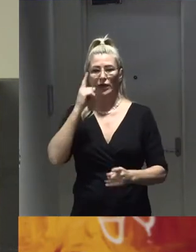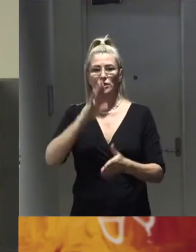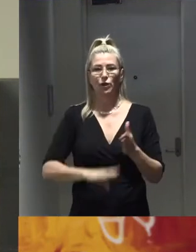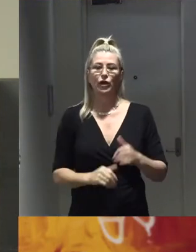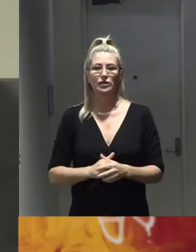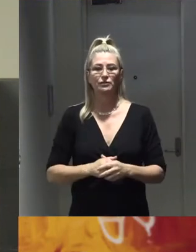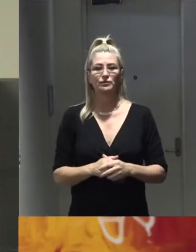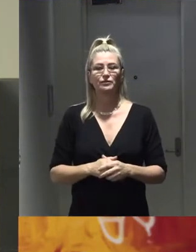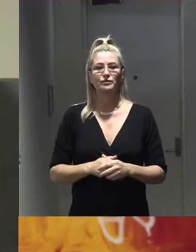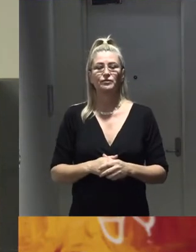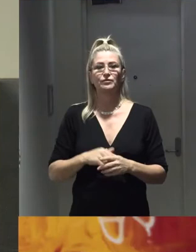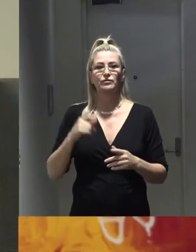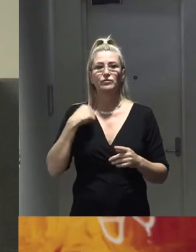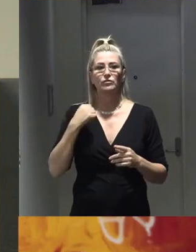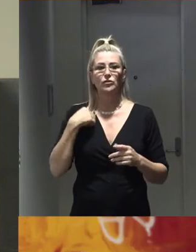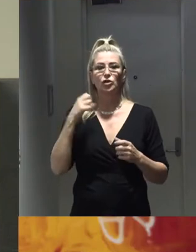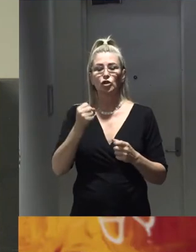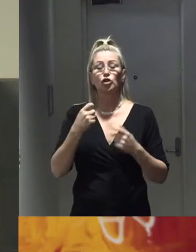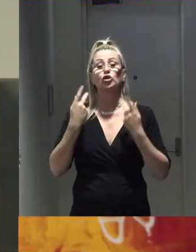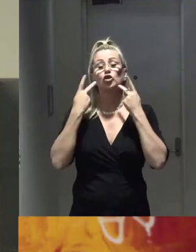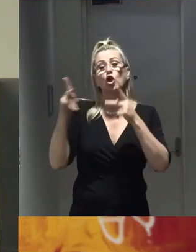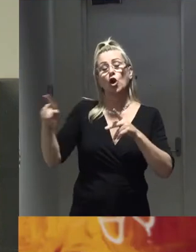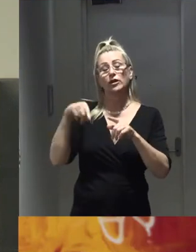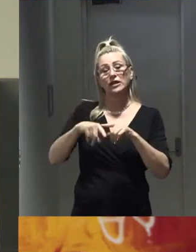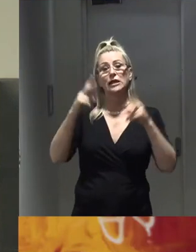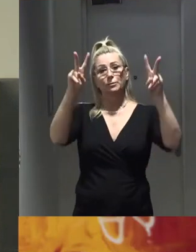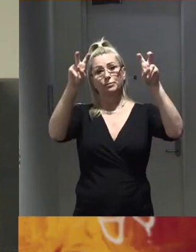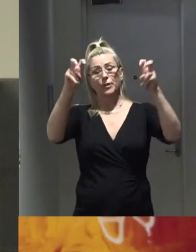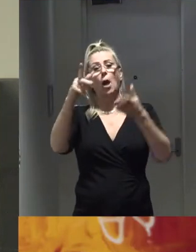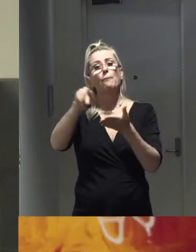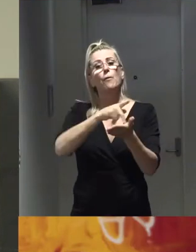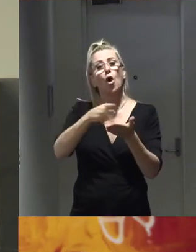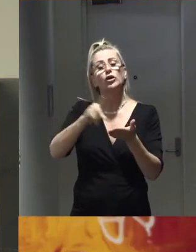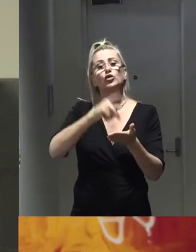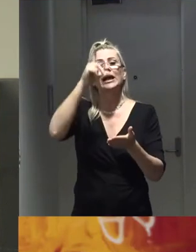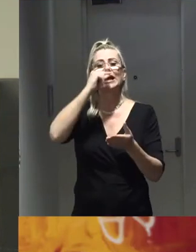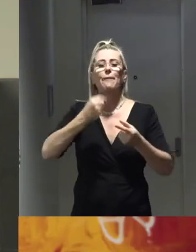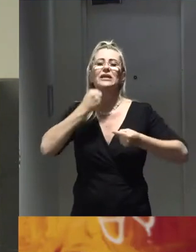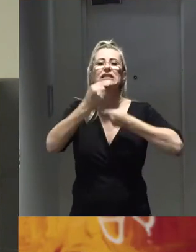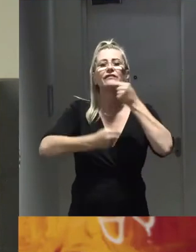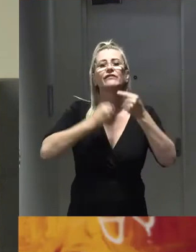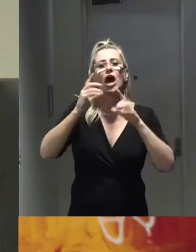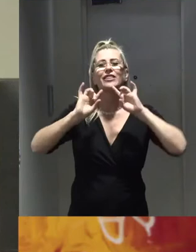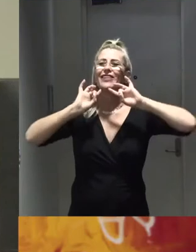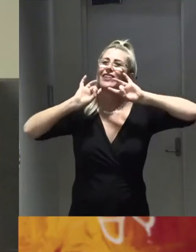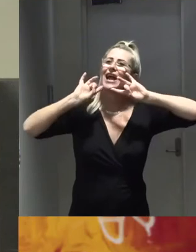To quote W.H. Auden, poetry might be defined as the clear expression of mixed